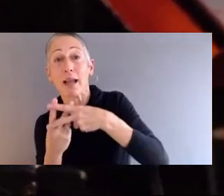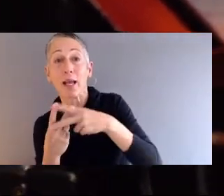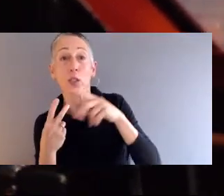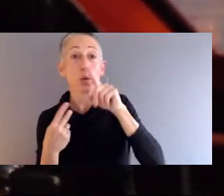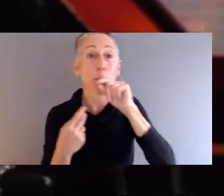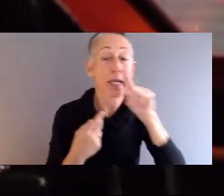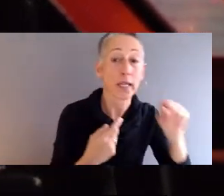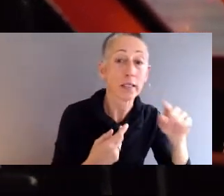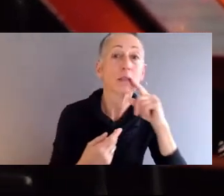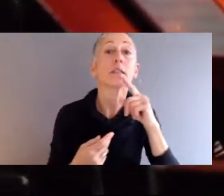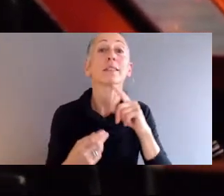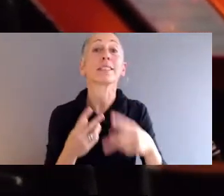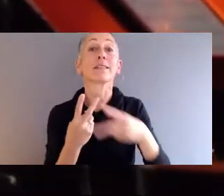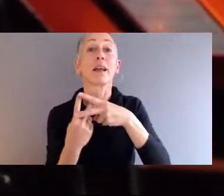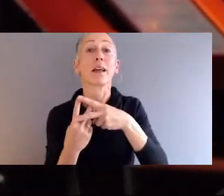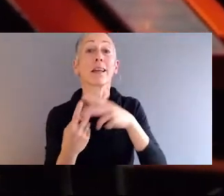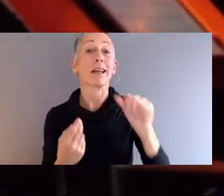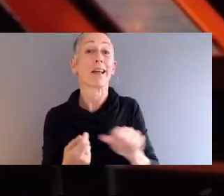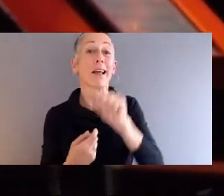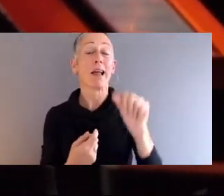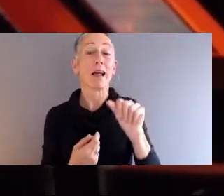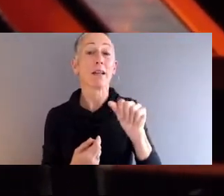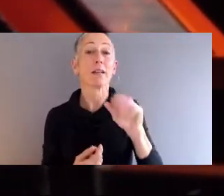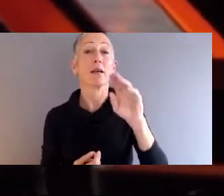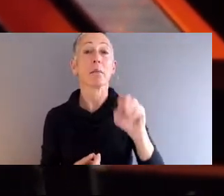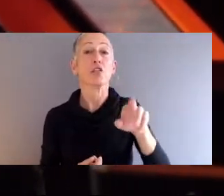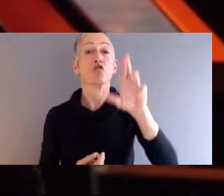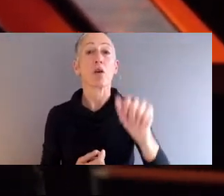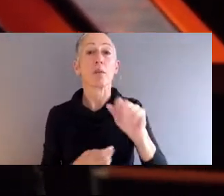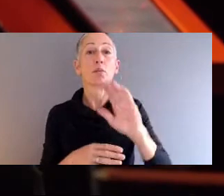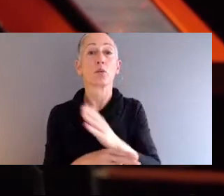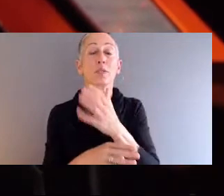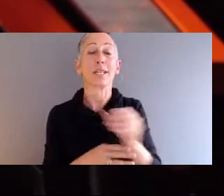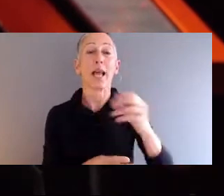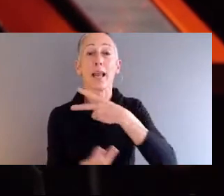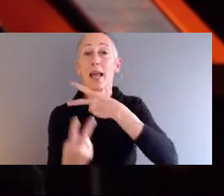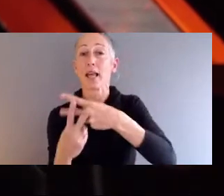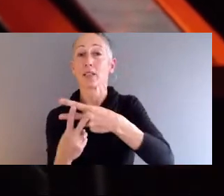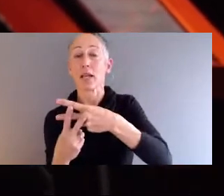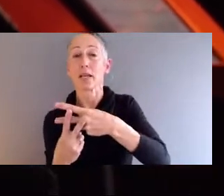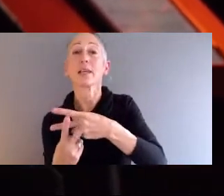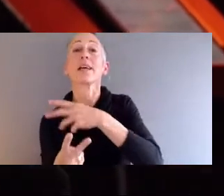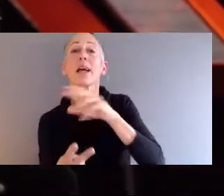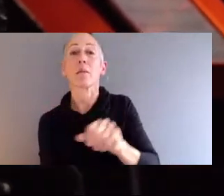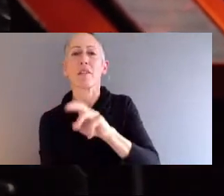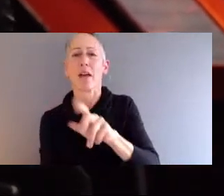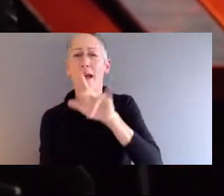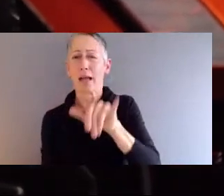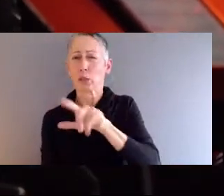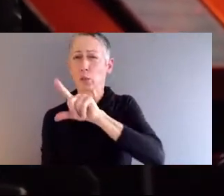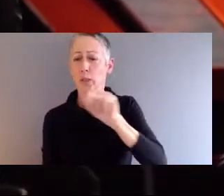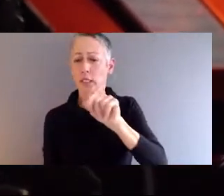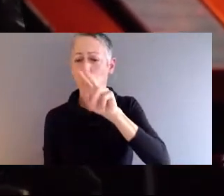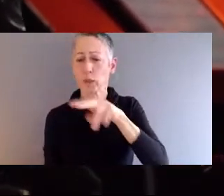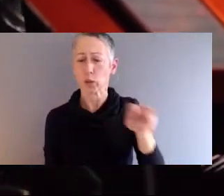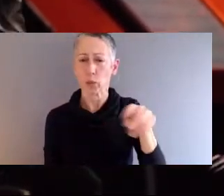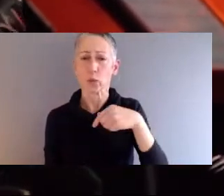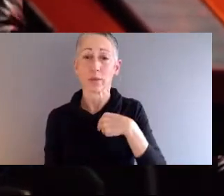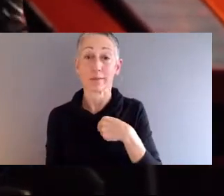Maestra Music and hashtag Amplify 2022 in your posts, especially those in the virtual photo booth. We can't wait to see what you look